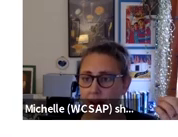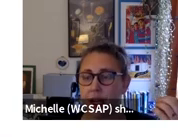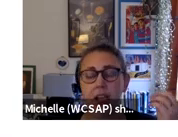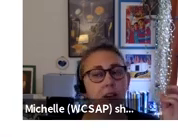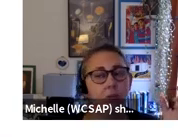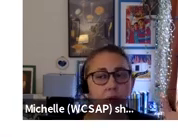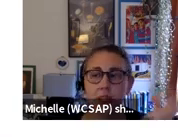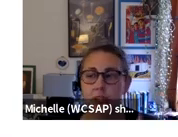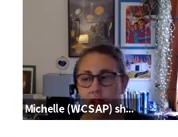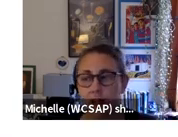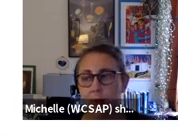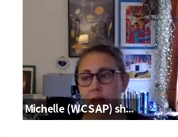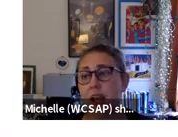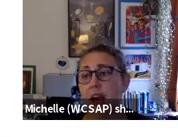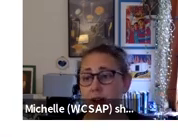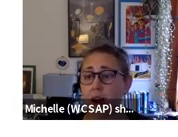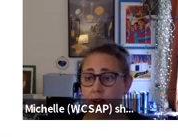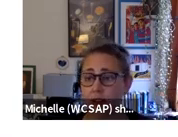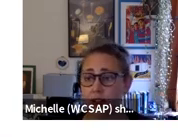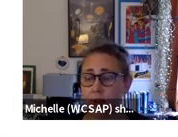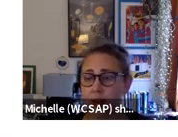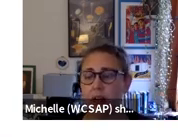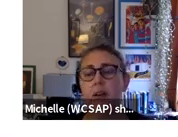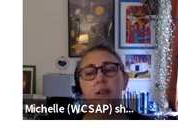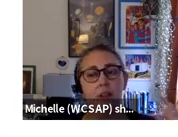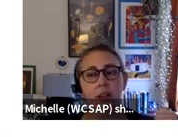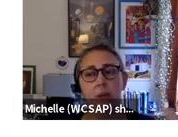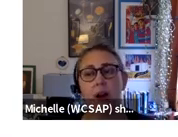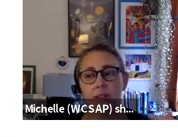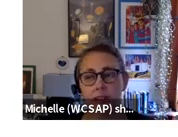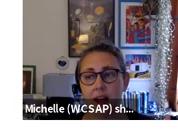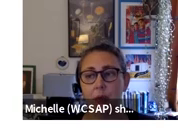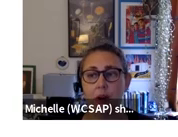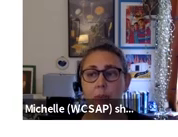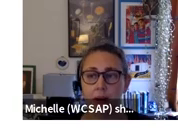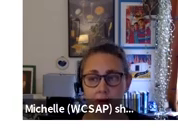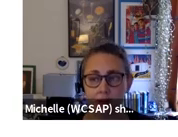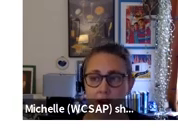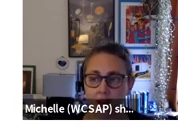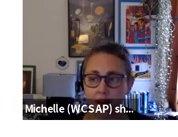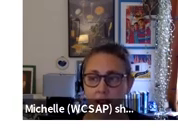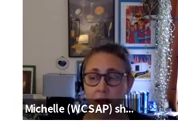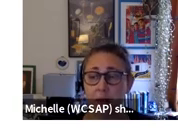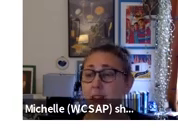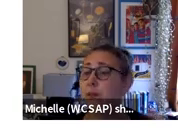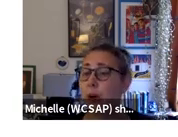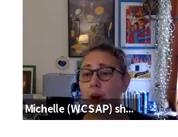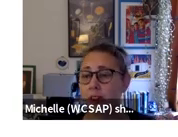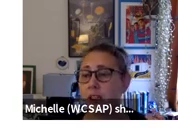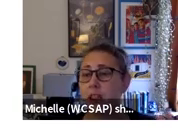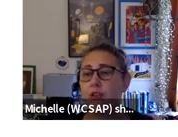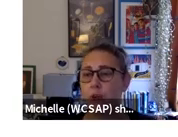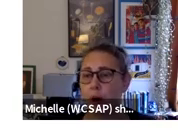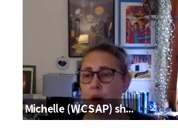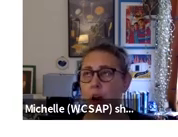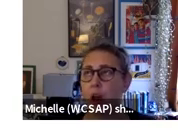head around, they really need another person to have that conversation with so they can process that without blaming the child. Because that's